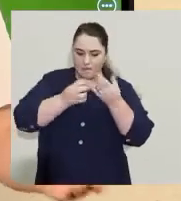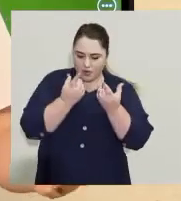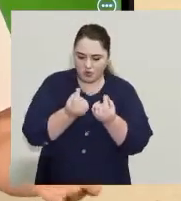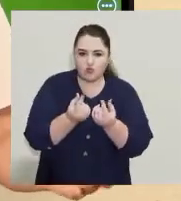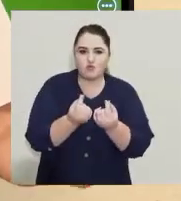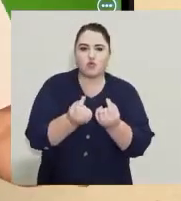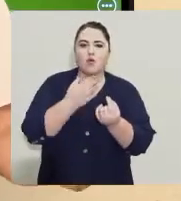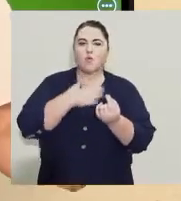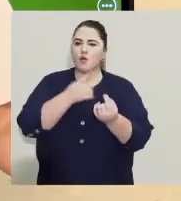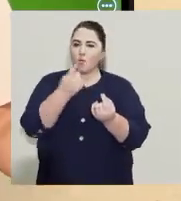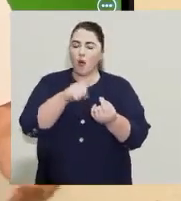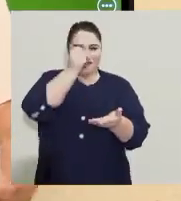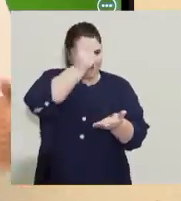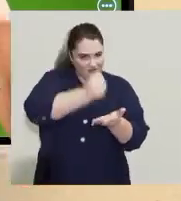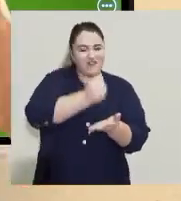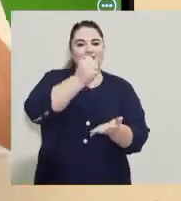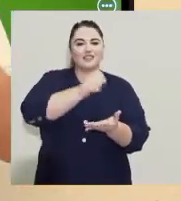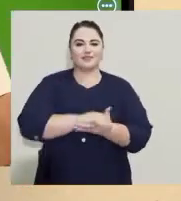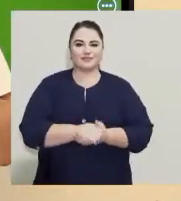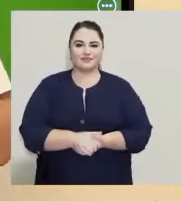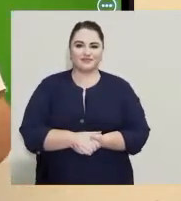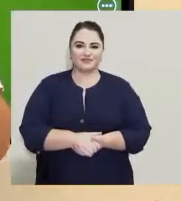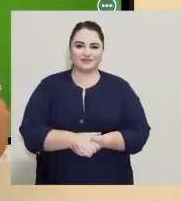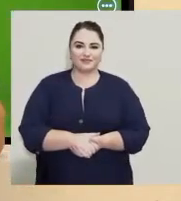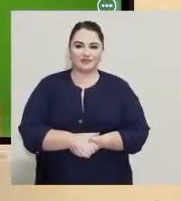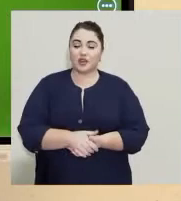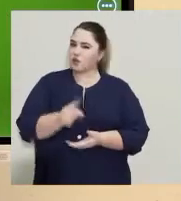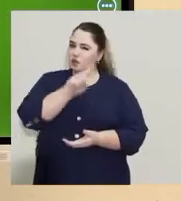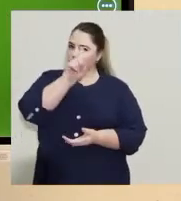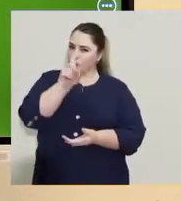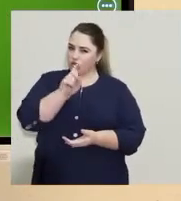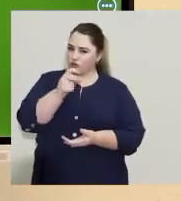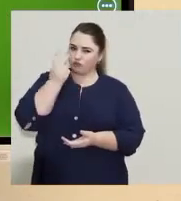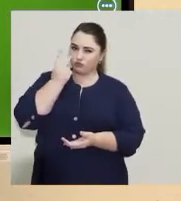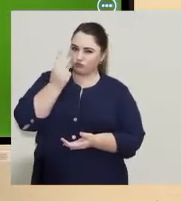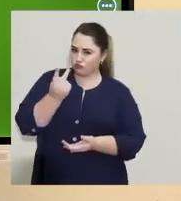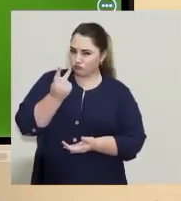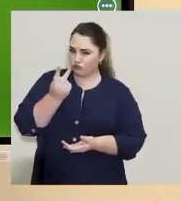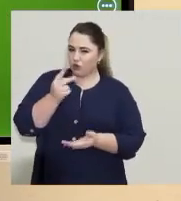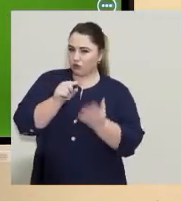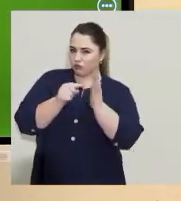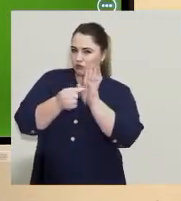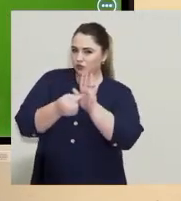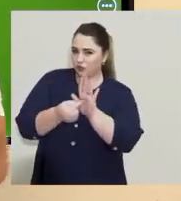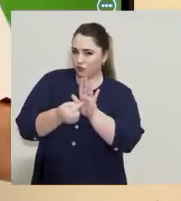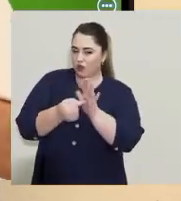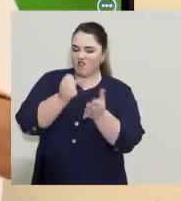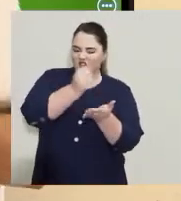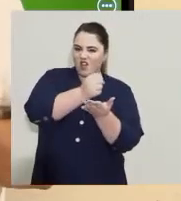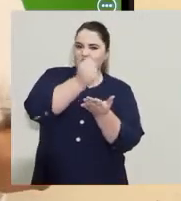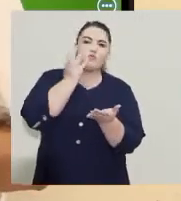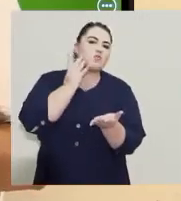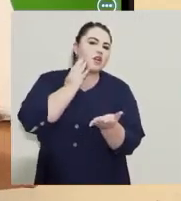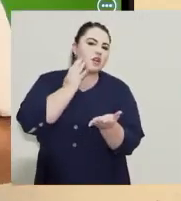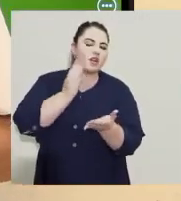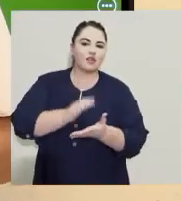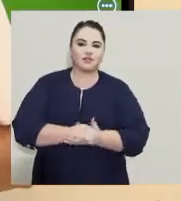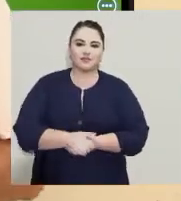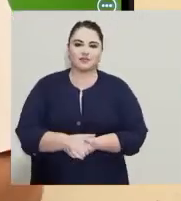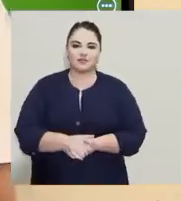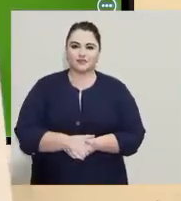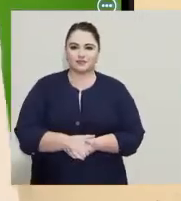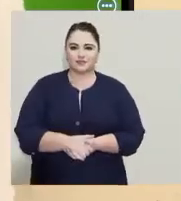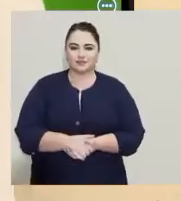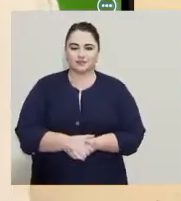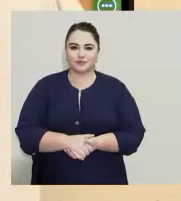when we do experiments, to be valid. Now let's look at a question like to show when something is